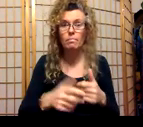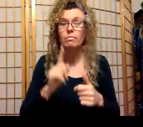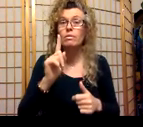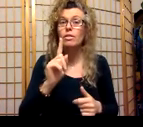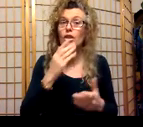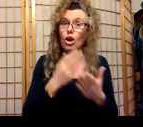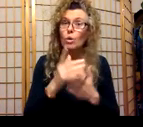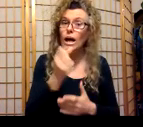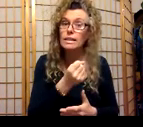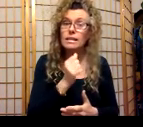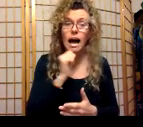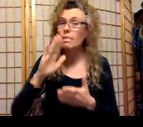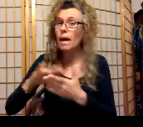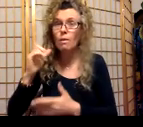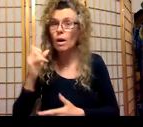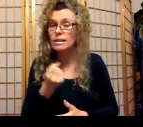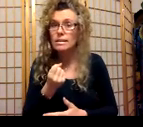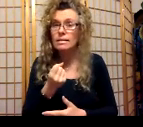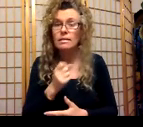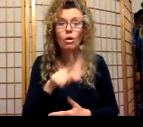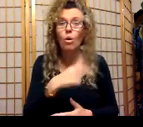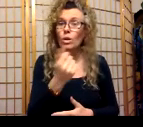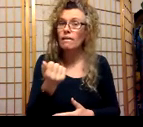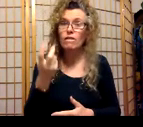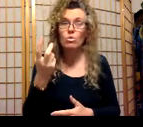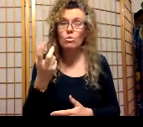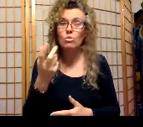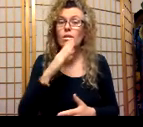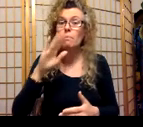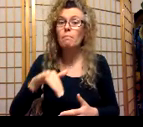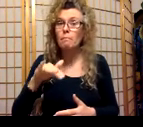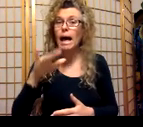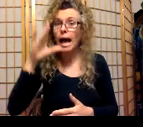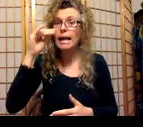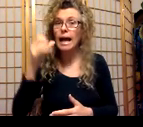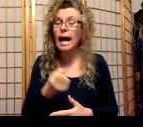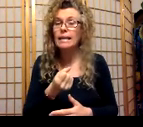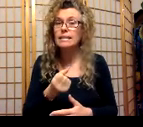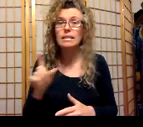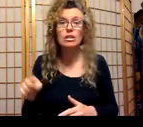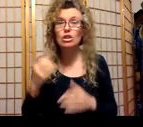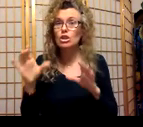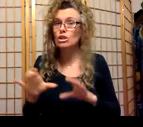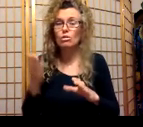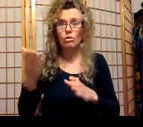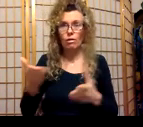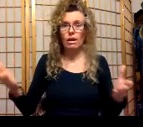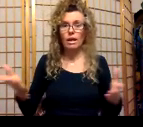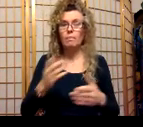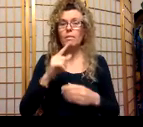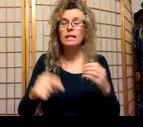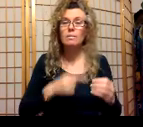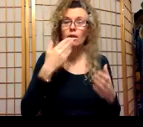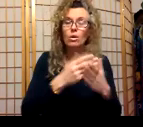ones. Not the bad ones. There are only a few. The bad guys just do their thing. But it's about the